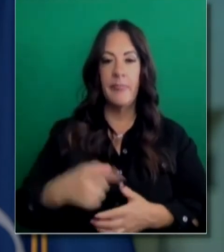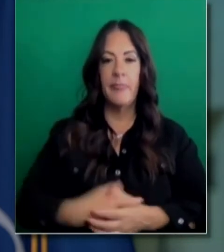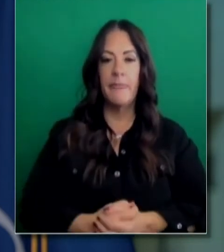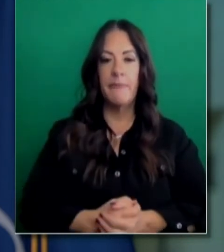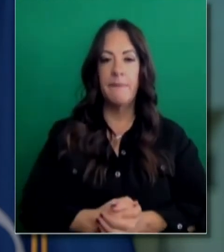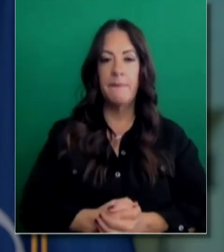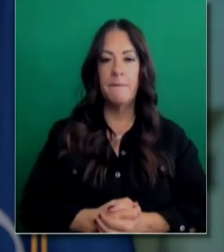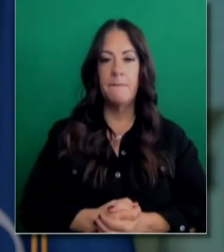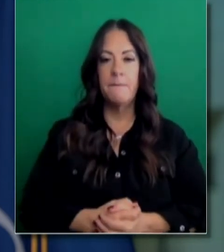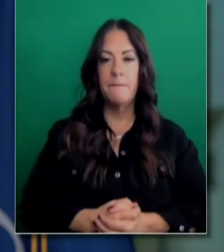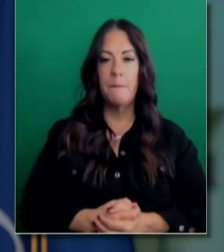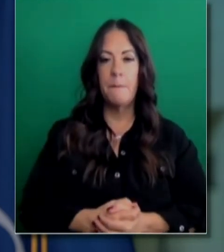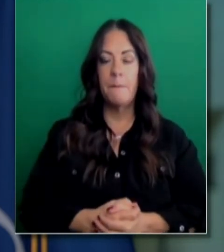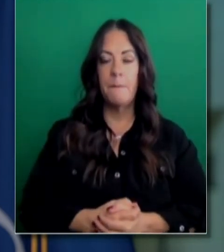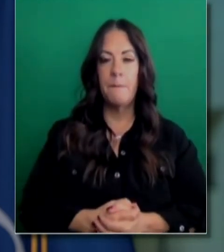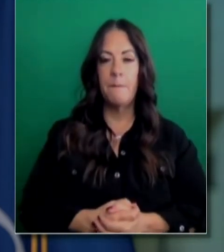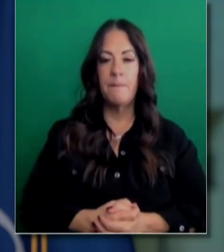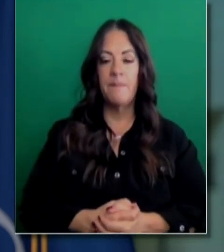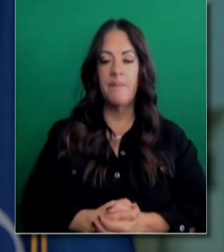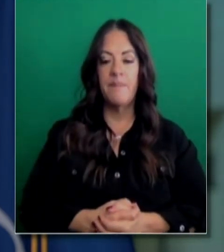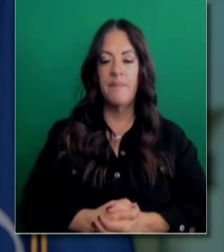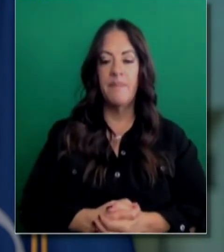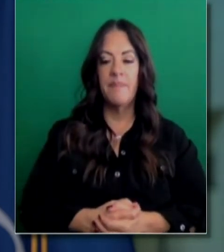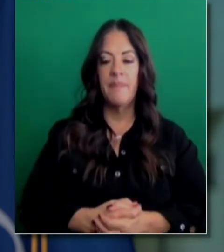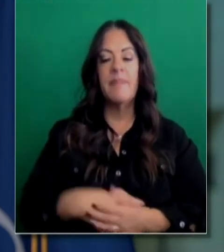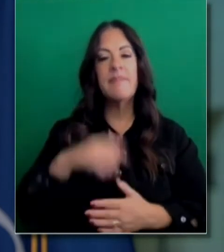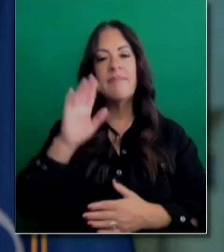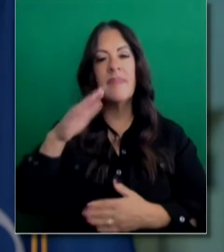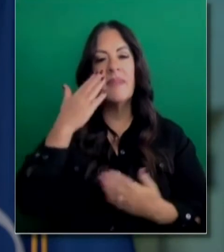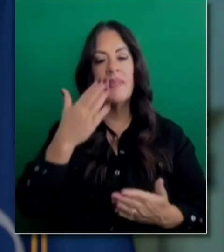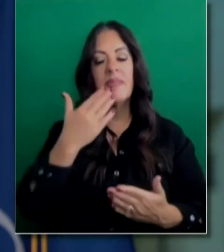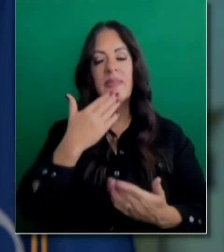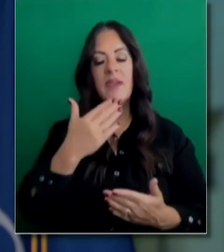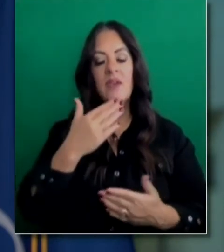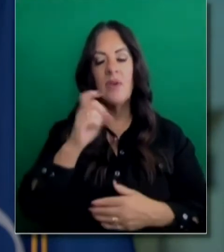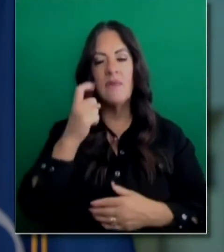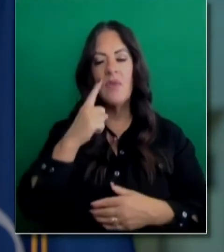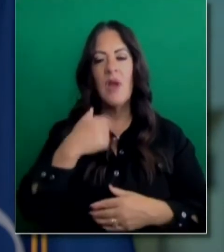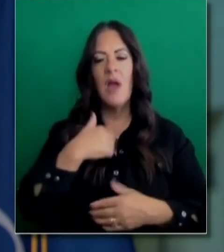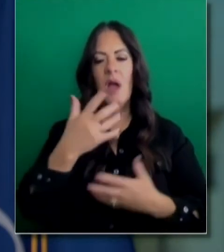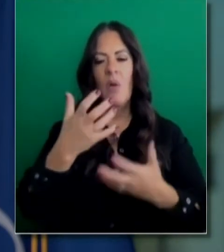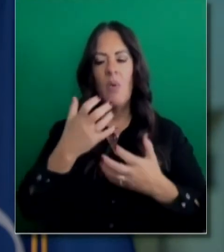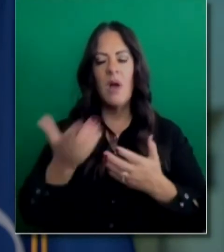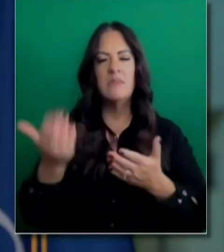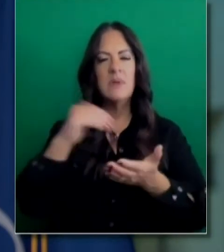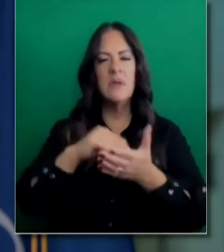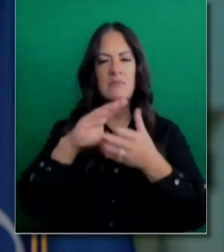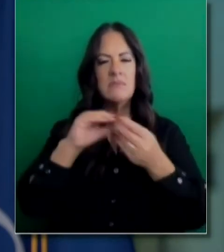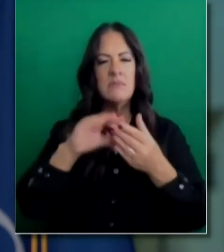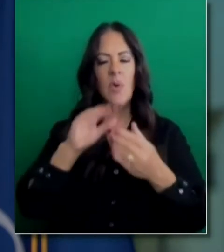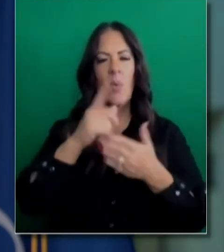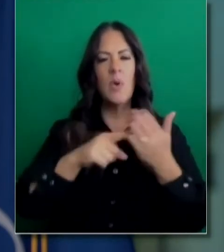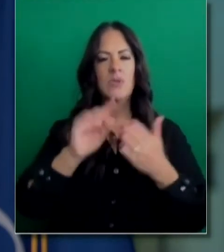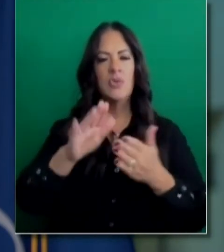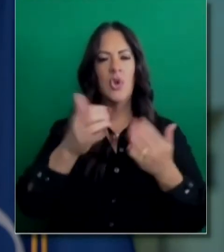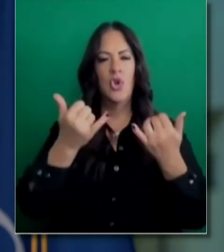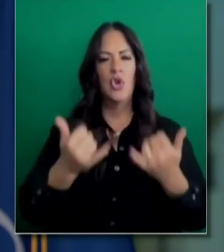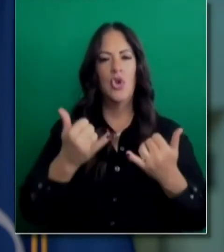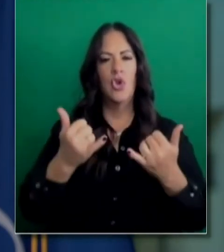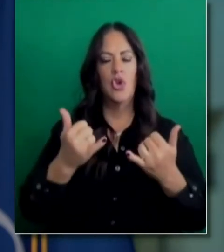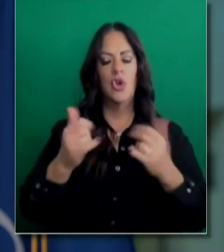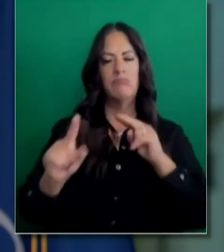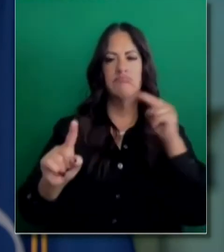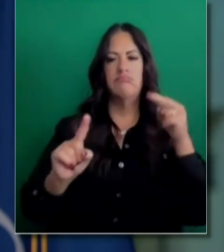Thank you, Governor. Hey, Governor, this was asked the other day, and I just wanted to revisit it. What is your current stance on the call for impeachment